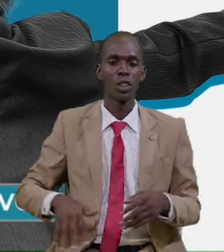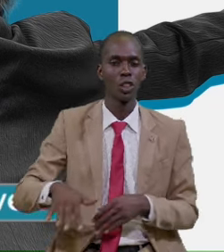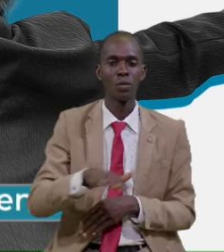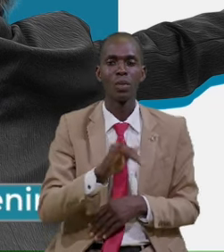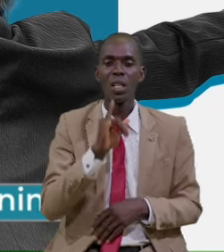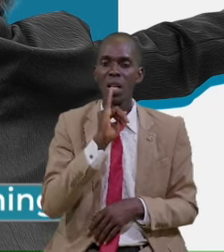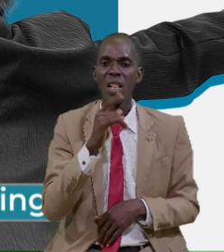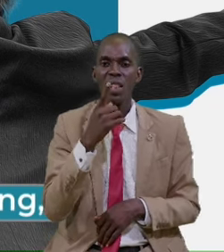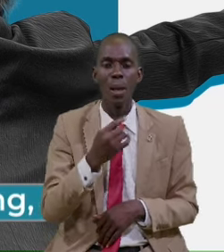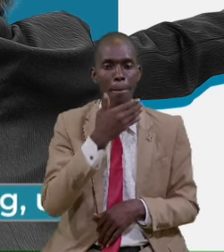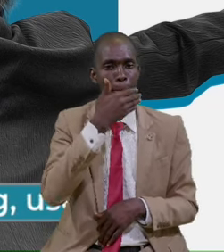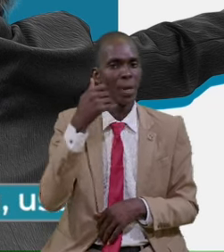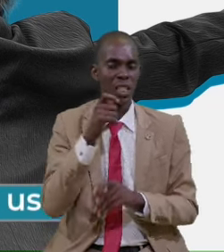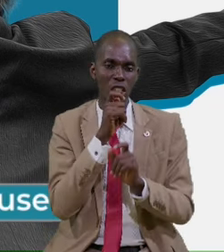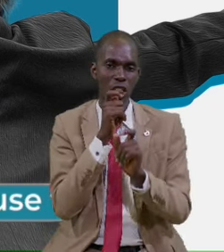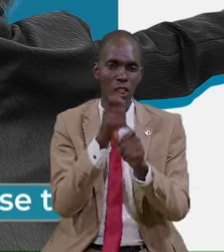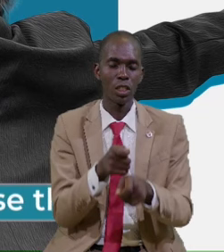best gift the world has received.